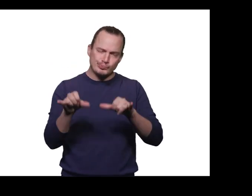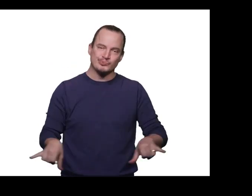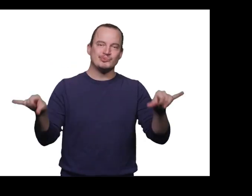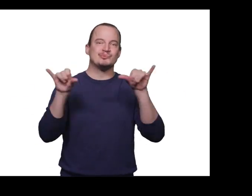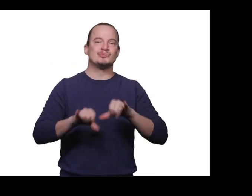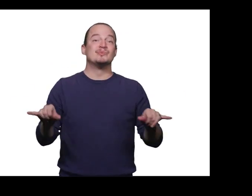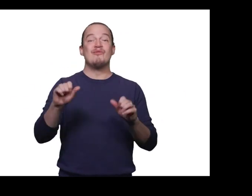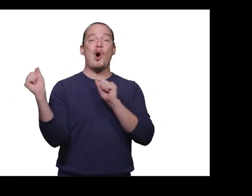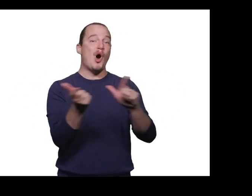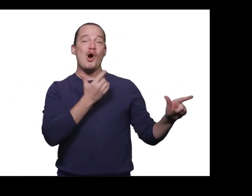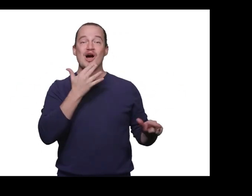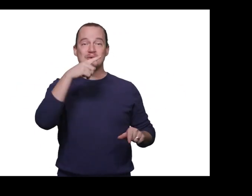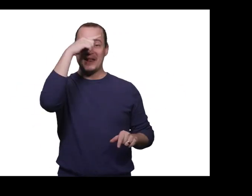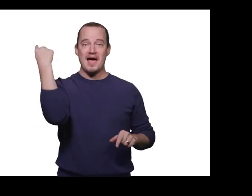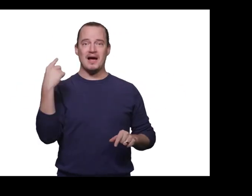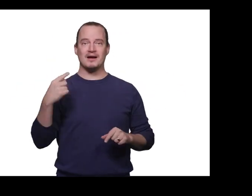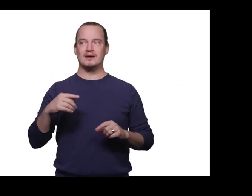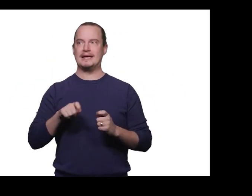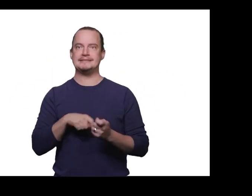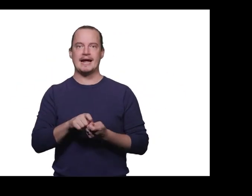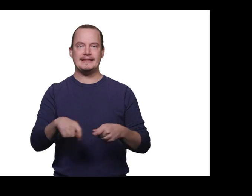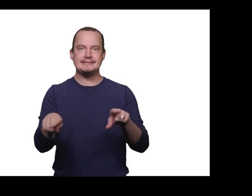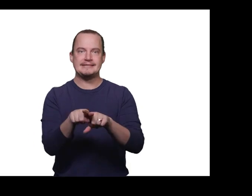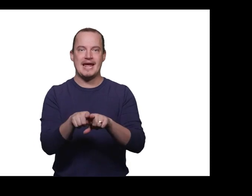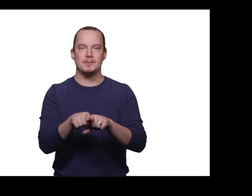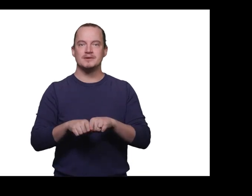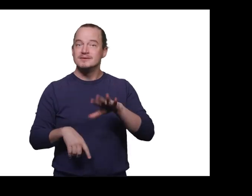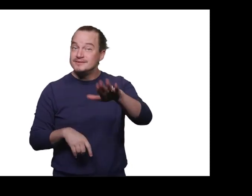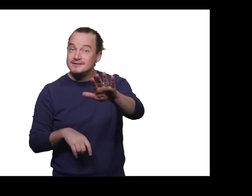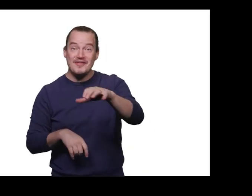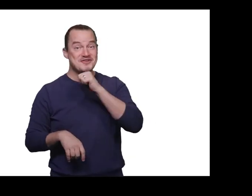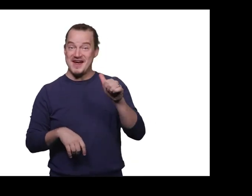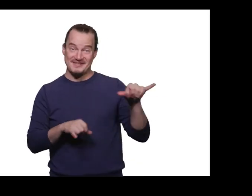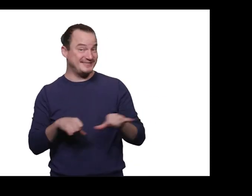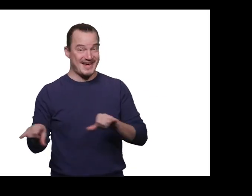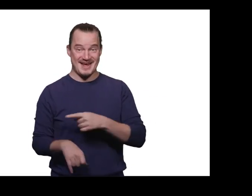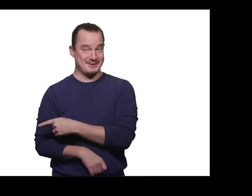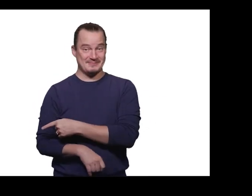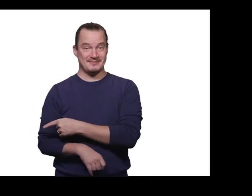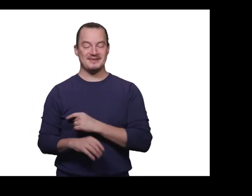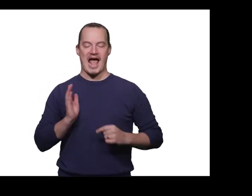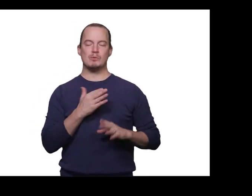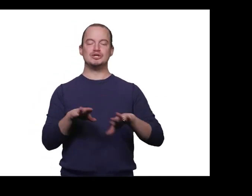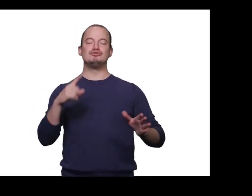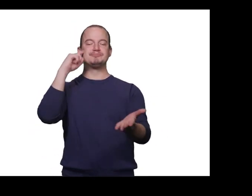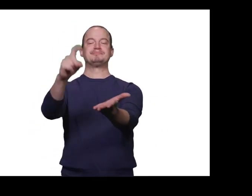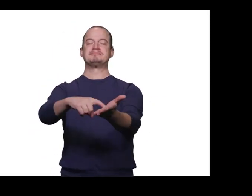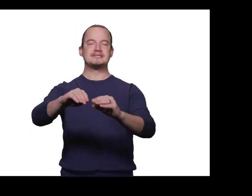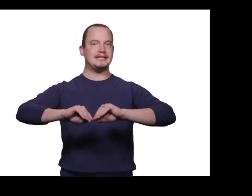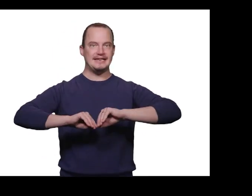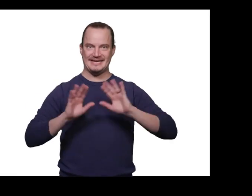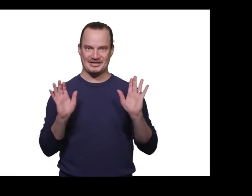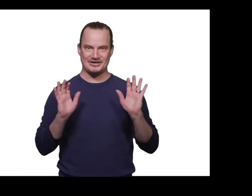all in black, so they're exactly the same, but they are not exactly the same, and our children know it.